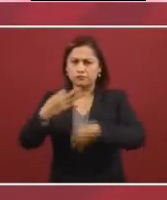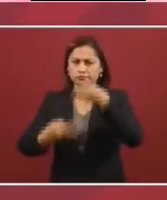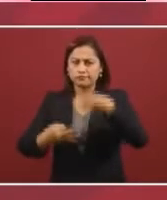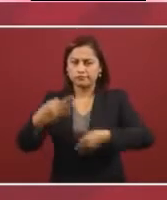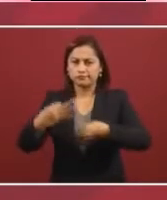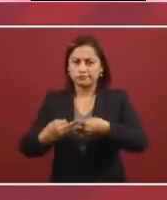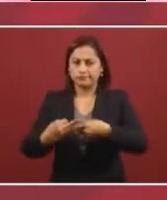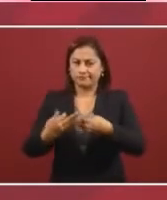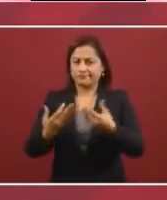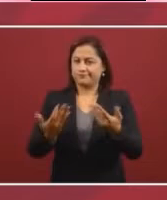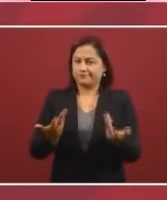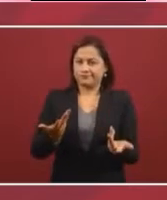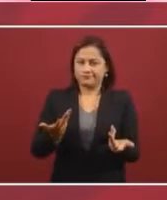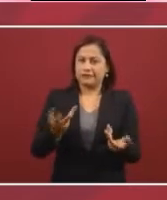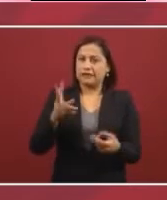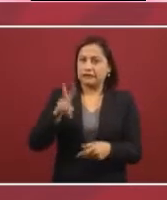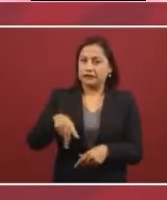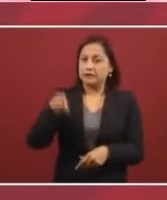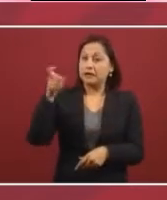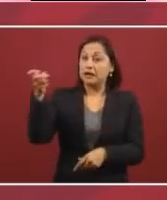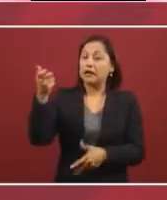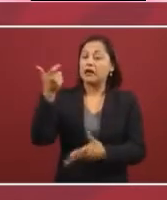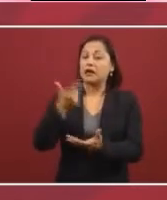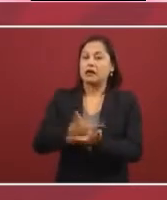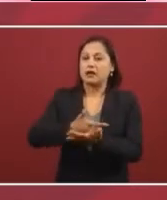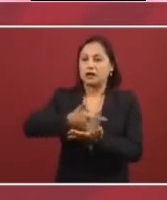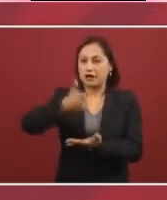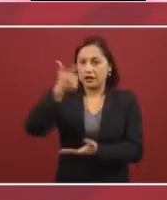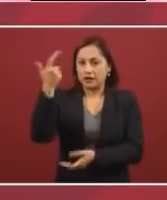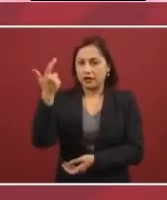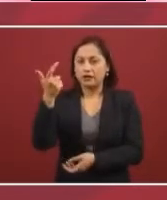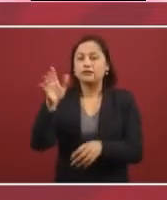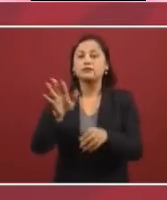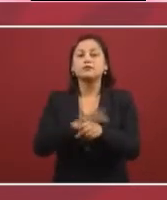because the right to